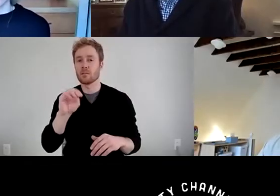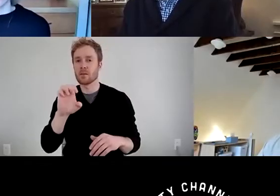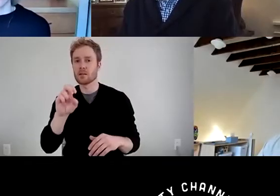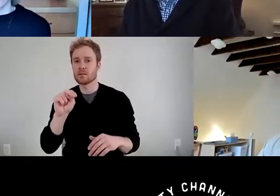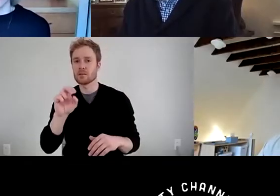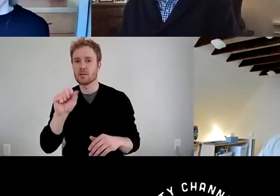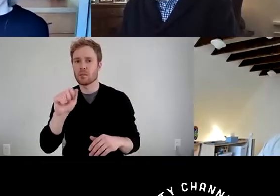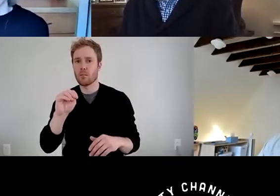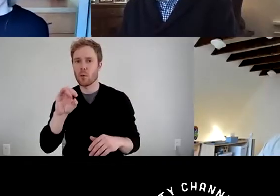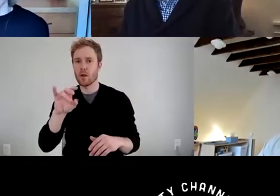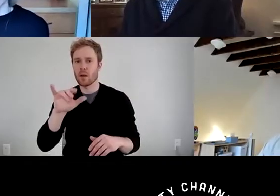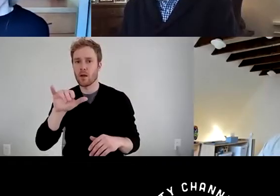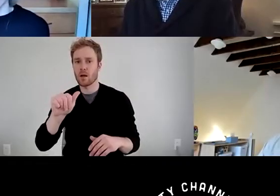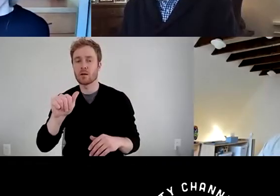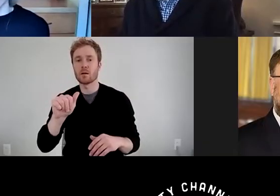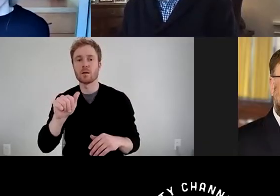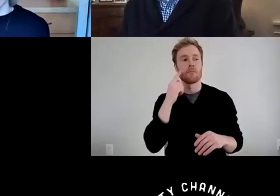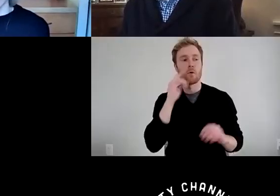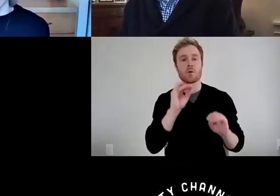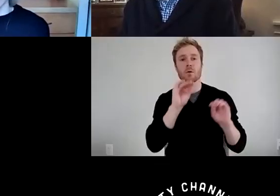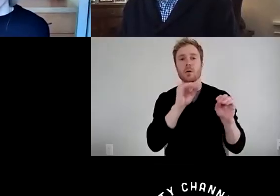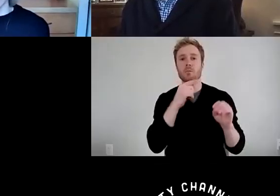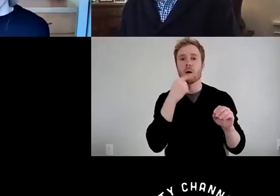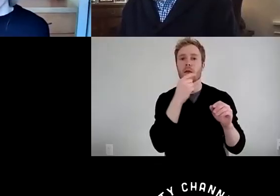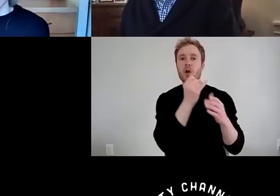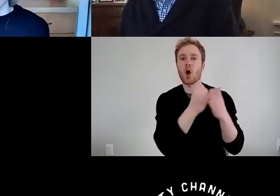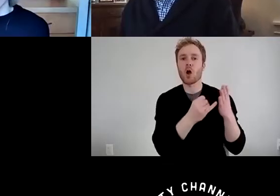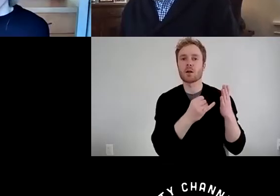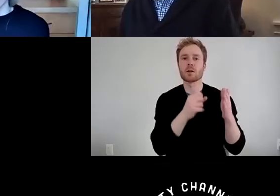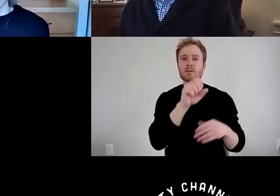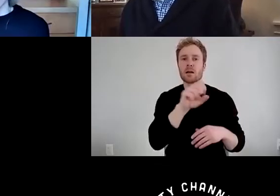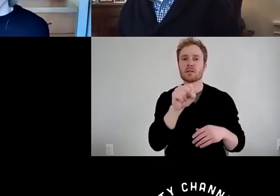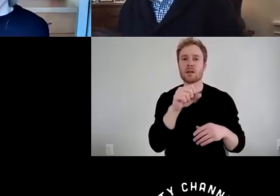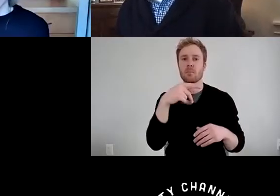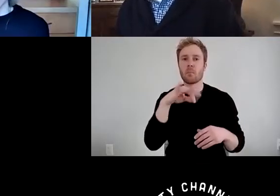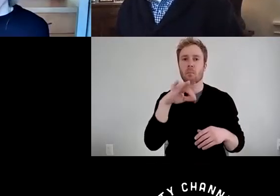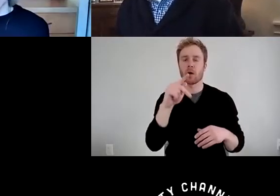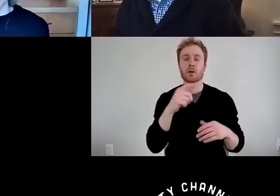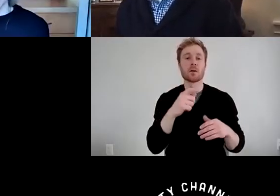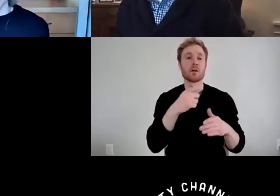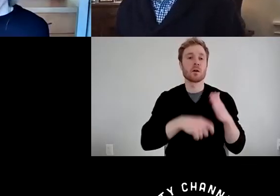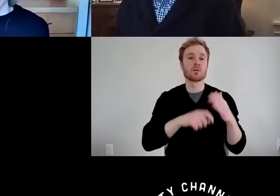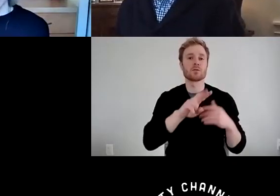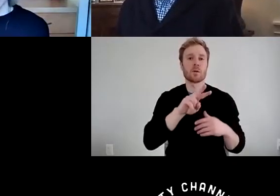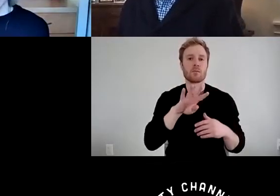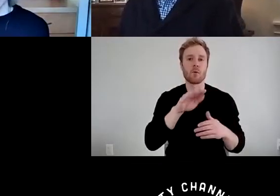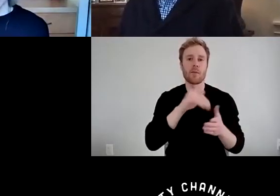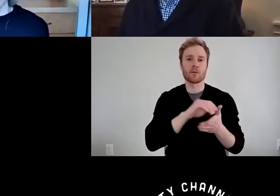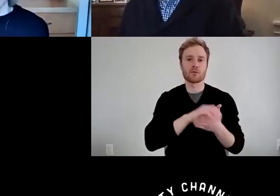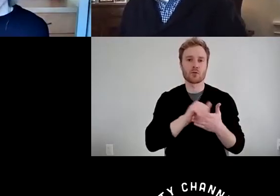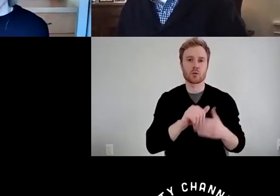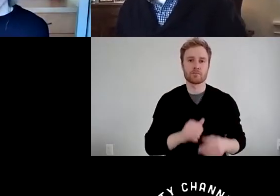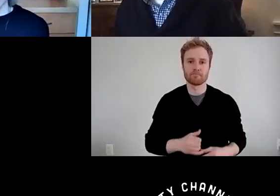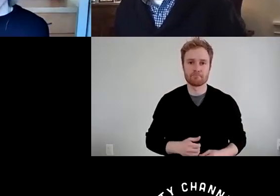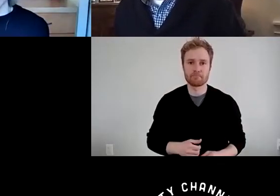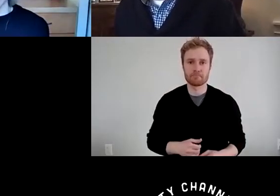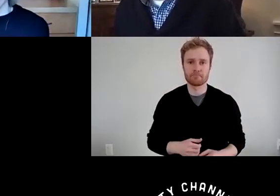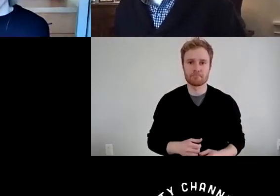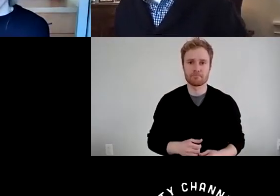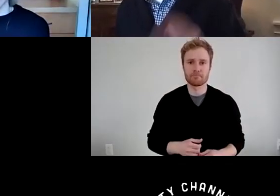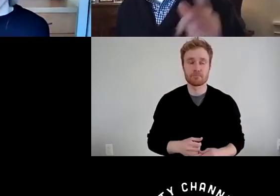opposed? Bill is recommended. Now on to Bill 1079. Bill 1079, resolution authorizes the mayor